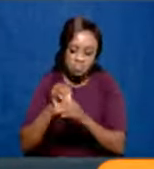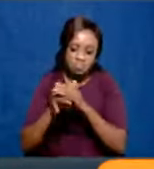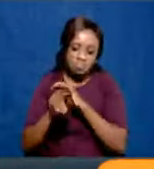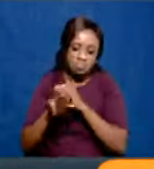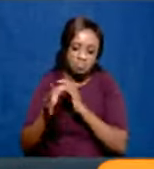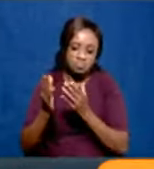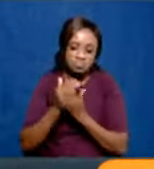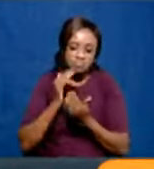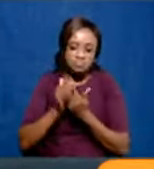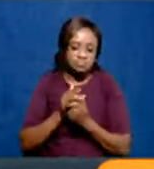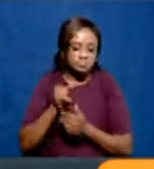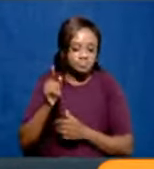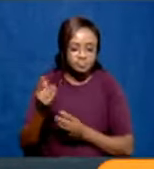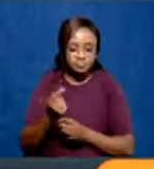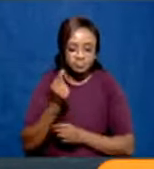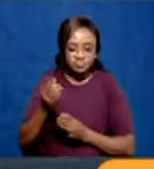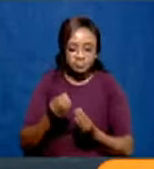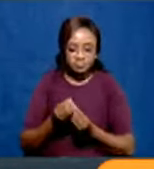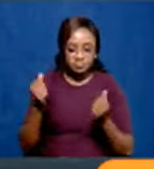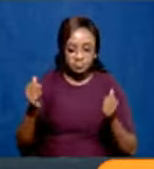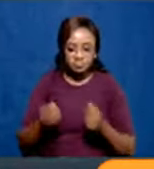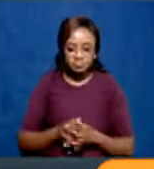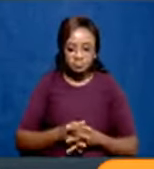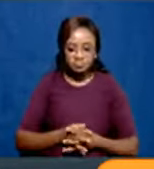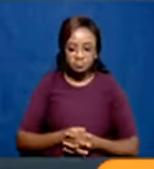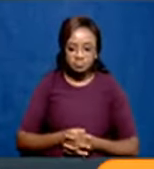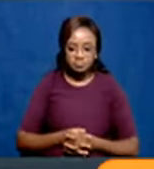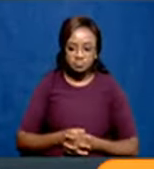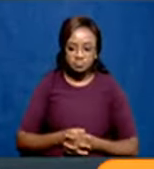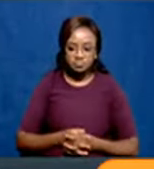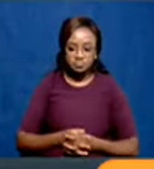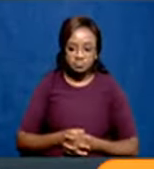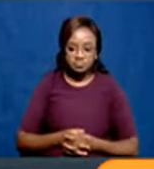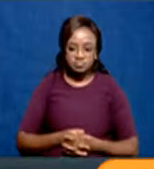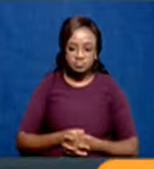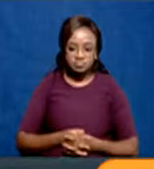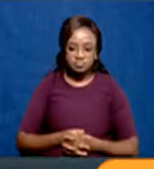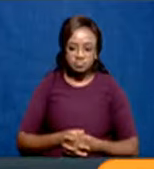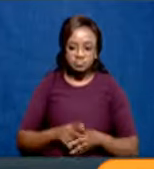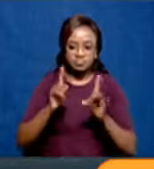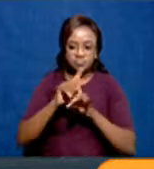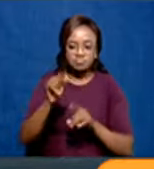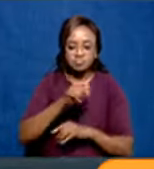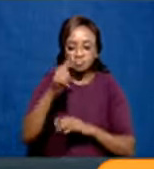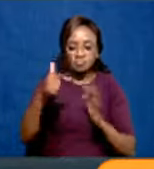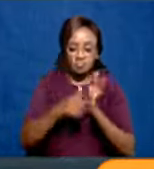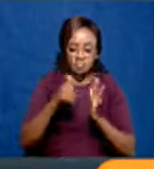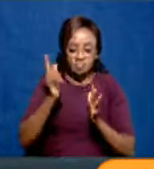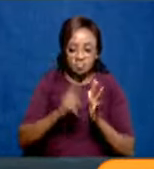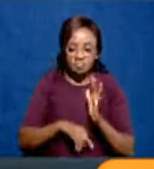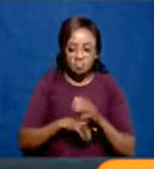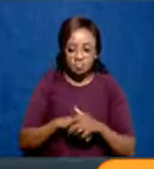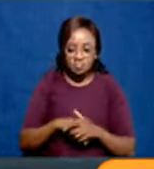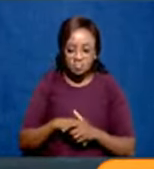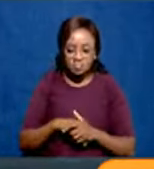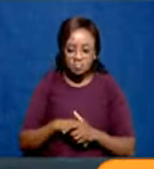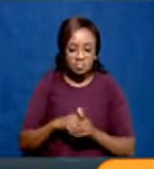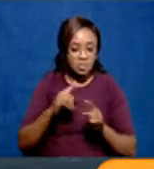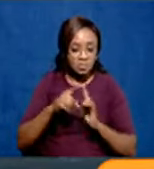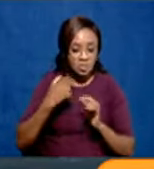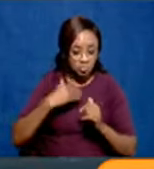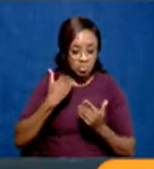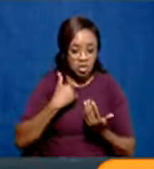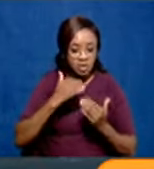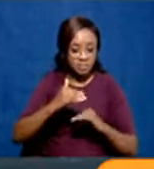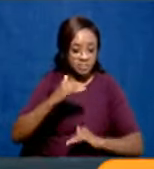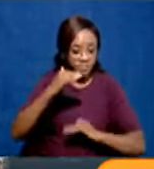to all the Kenyans. Not that you just say that's just a baseline. The other thing that I must say here is that... But we don't. Do we have the cappings yet of what the